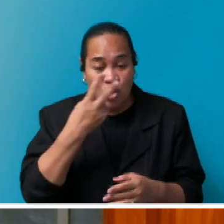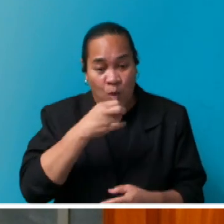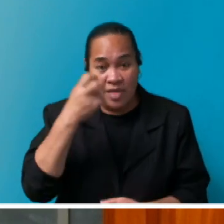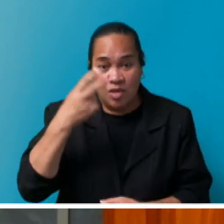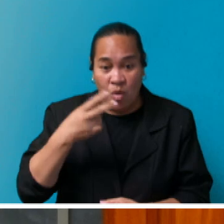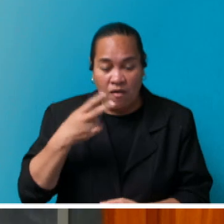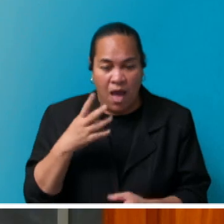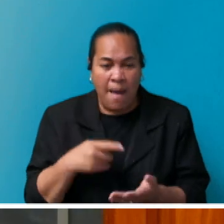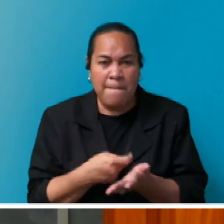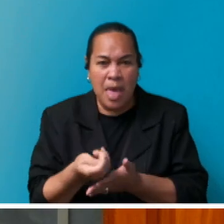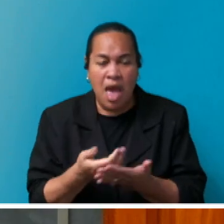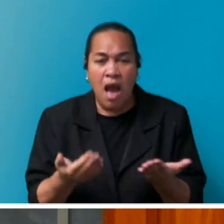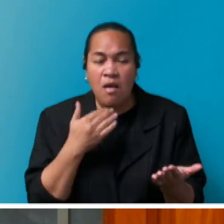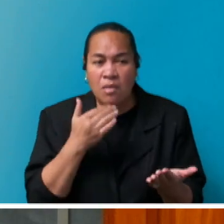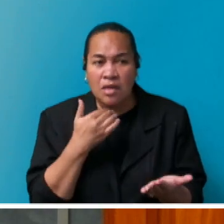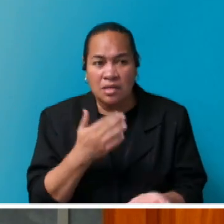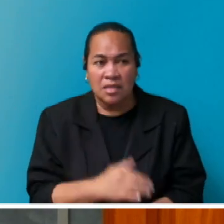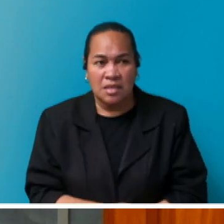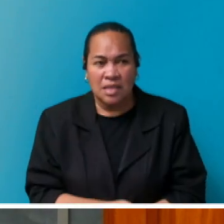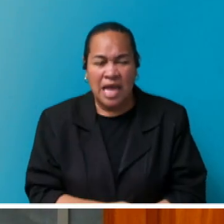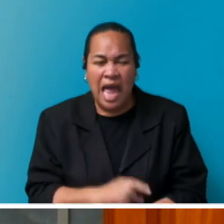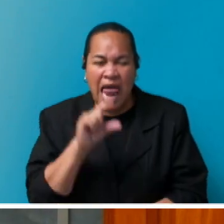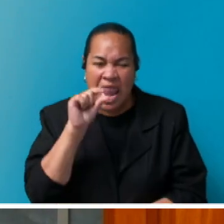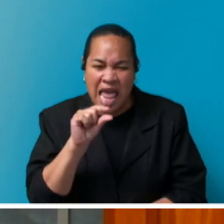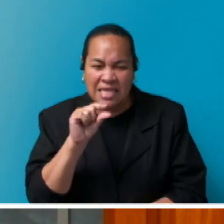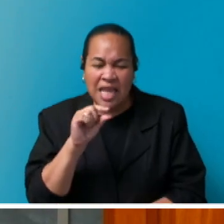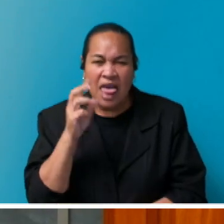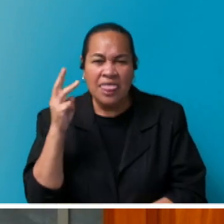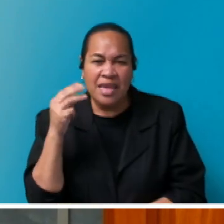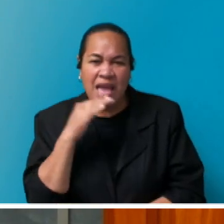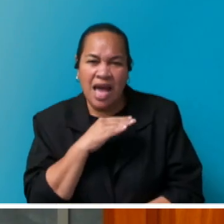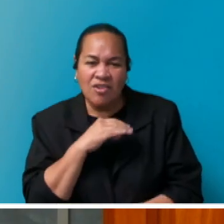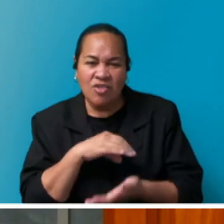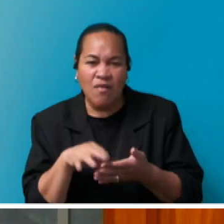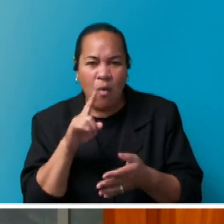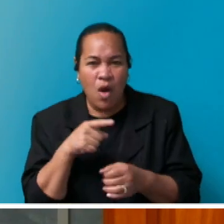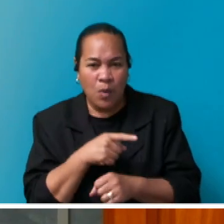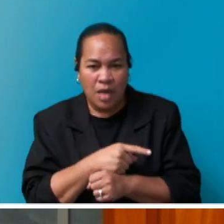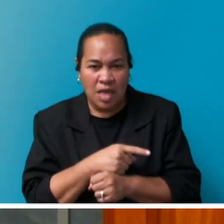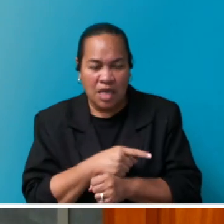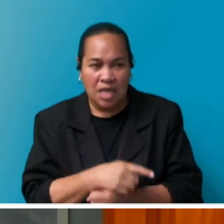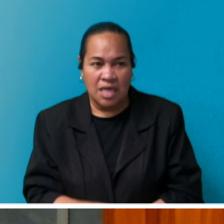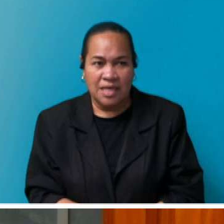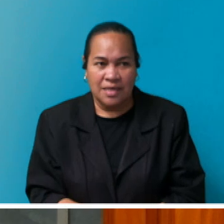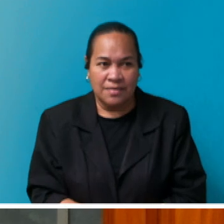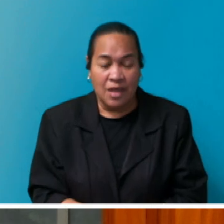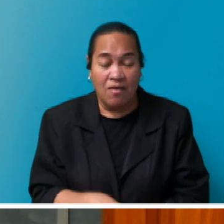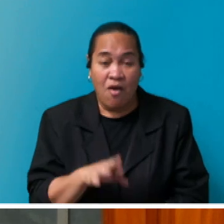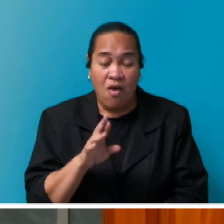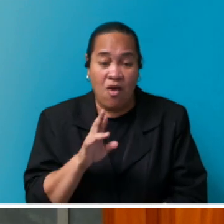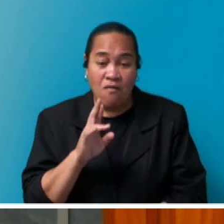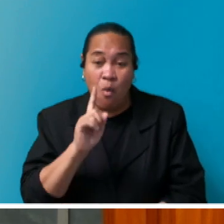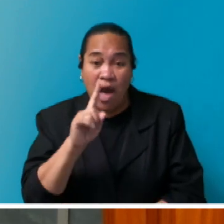paid as little as $300 per week, equivalent to per term, equivalent